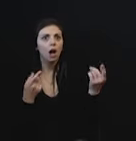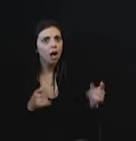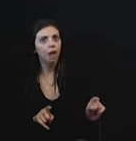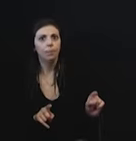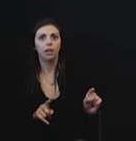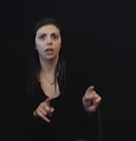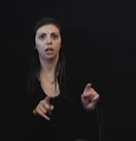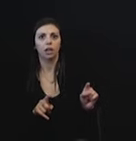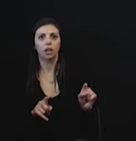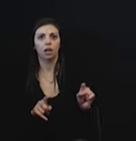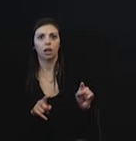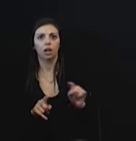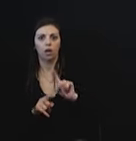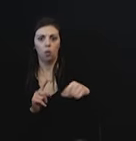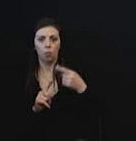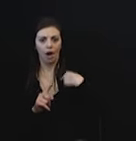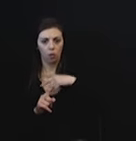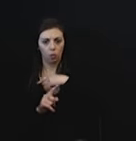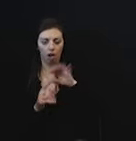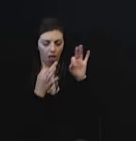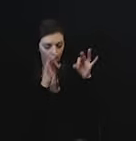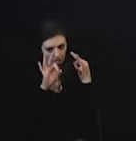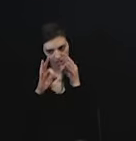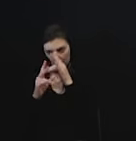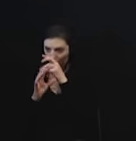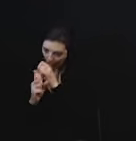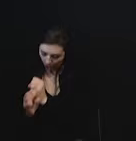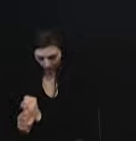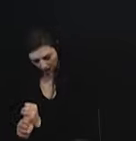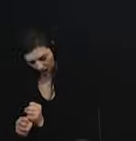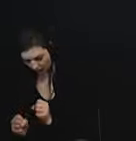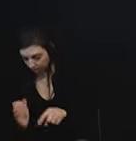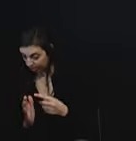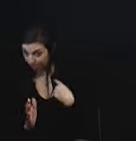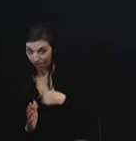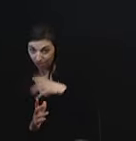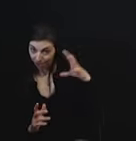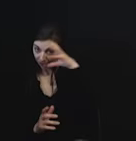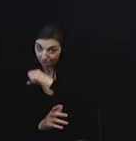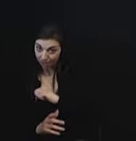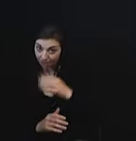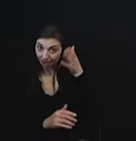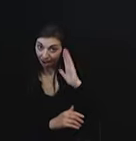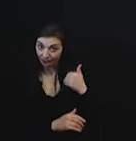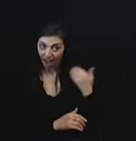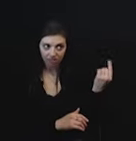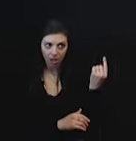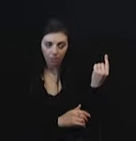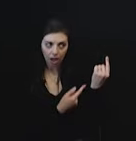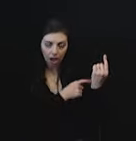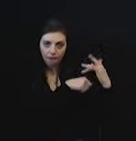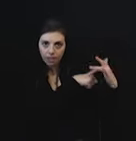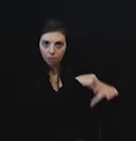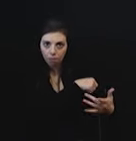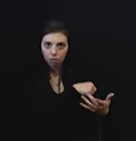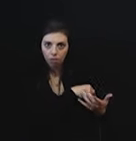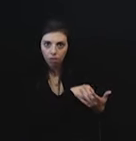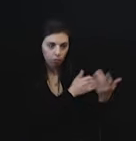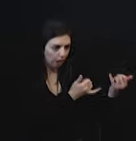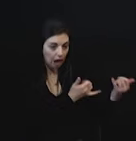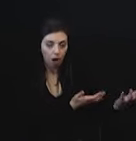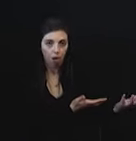we live into our distraction, we can sometimes miss that God has something available for us right here and right now.